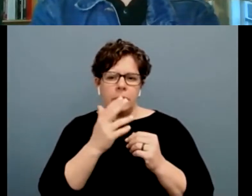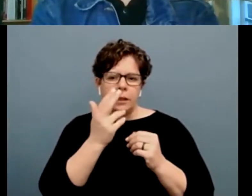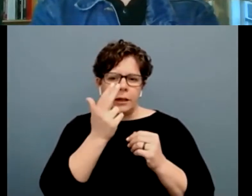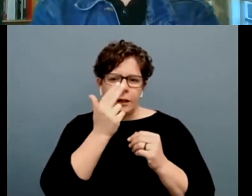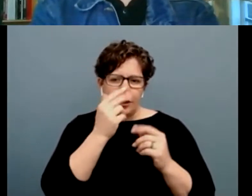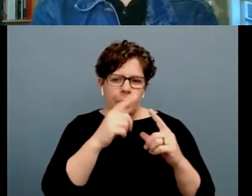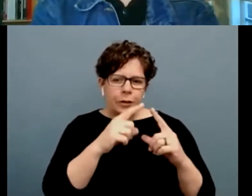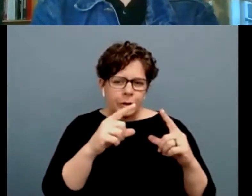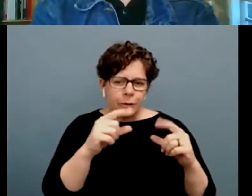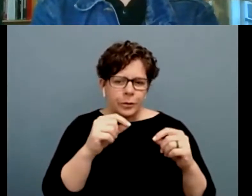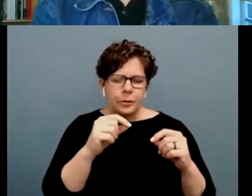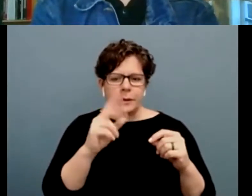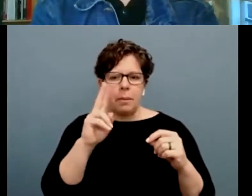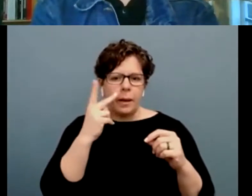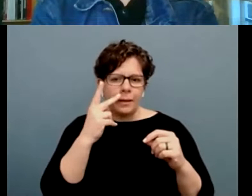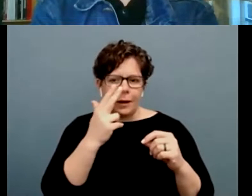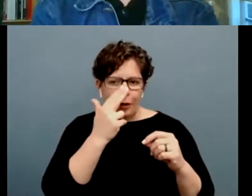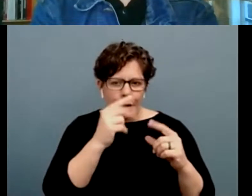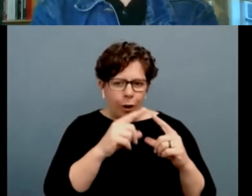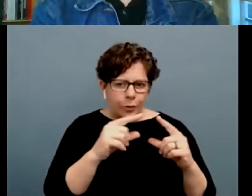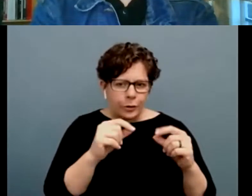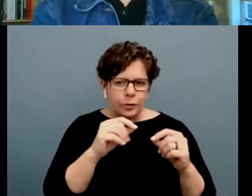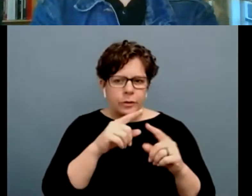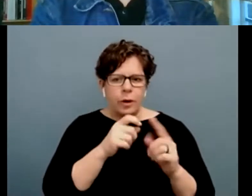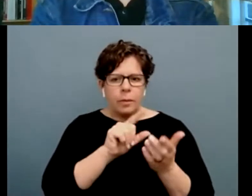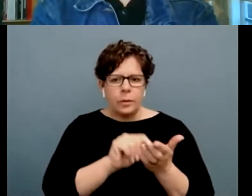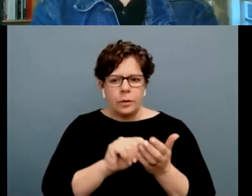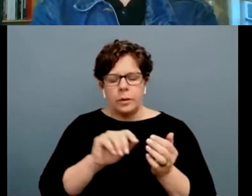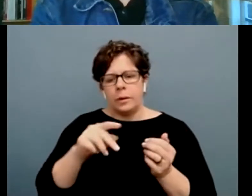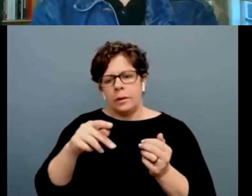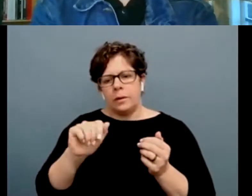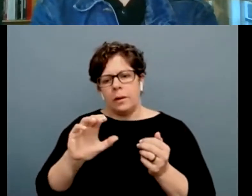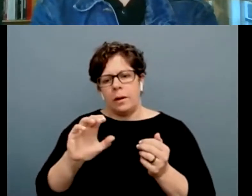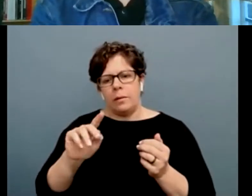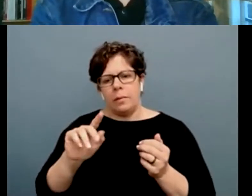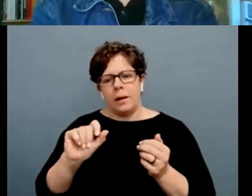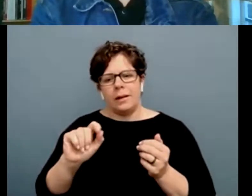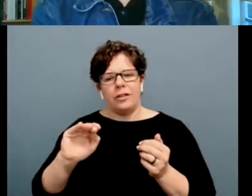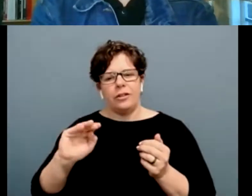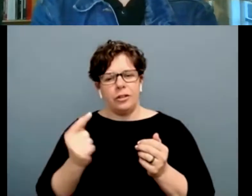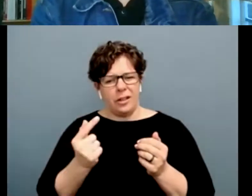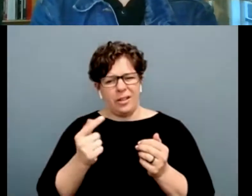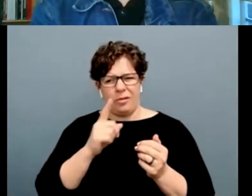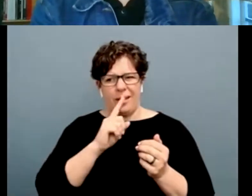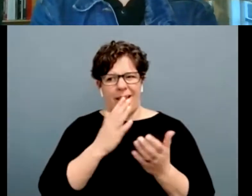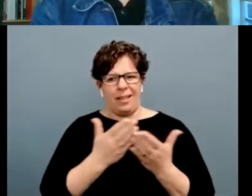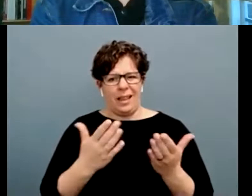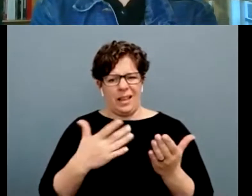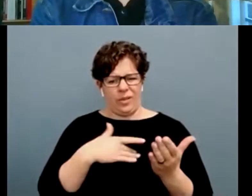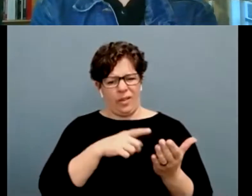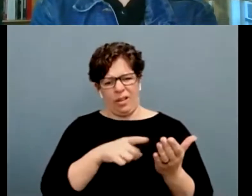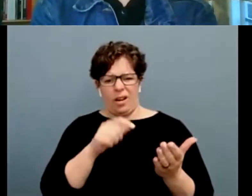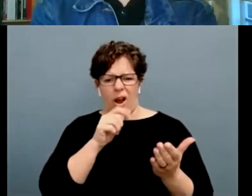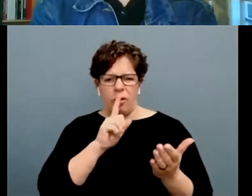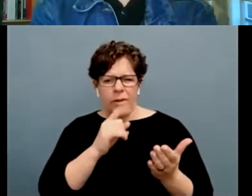and newspapers, packaging, these things that, you know, we kind of think of as less than art, but they pull from all the